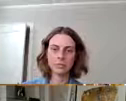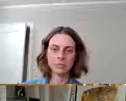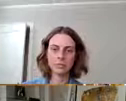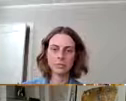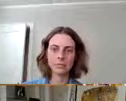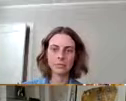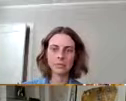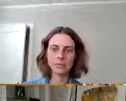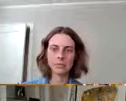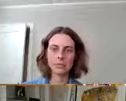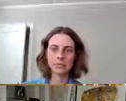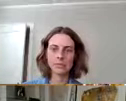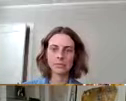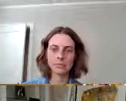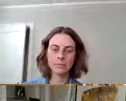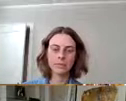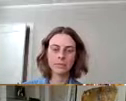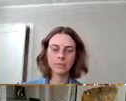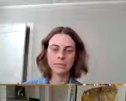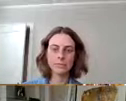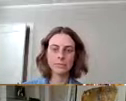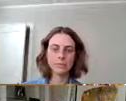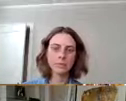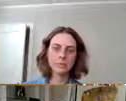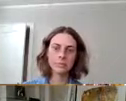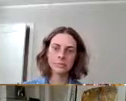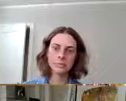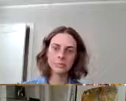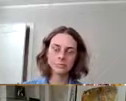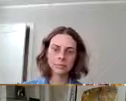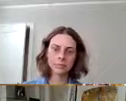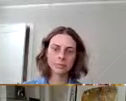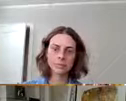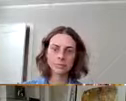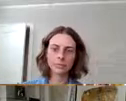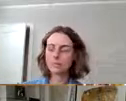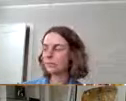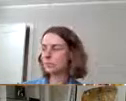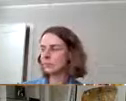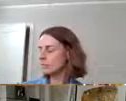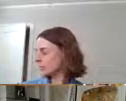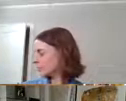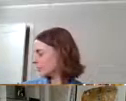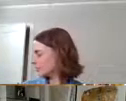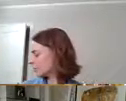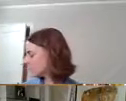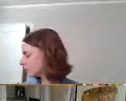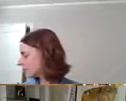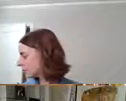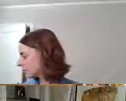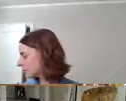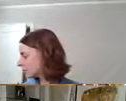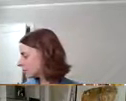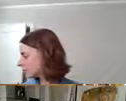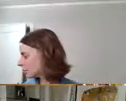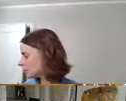1926. Stay over in the boutique hotel, pamper yourself in the spa, or have a lovely breakfast as I